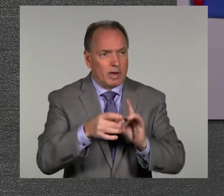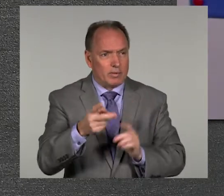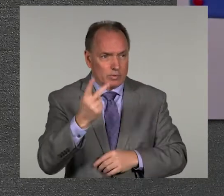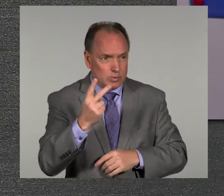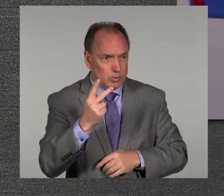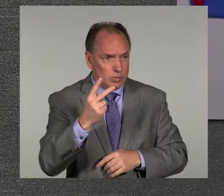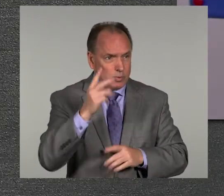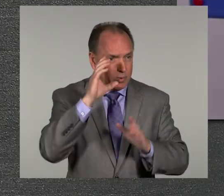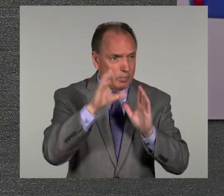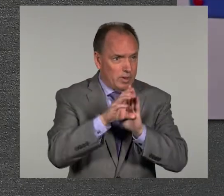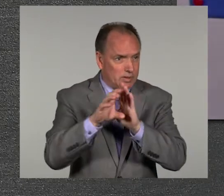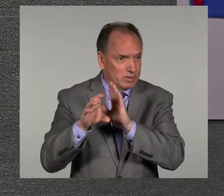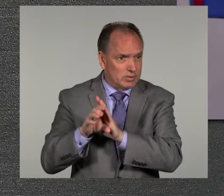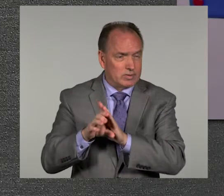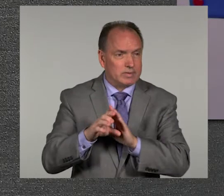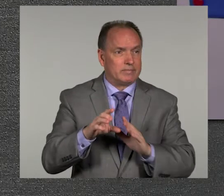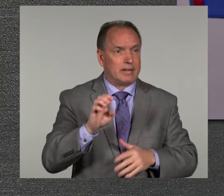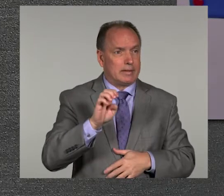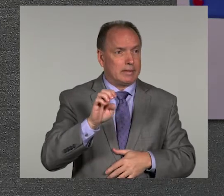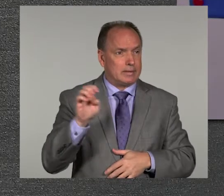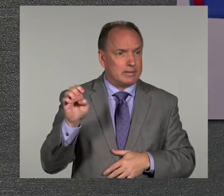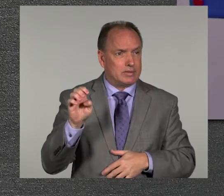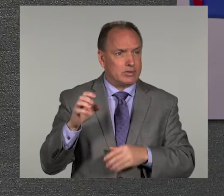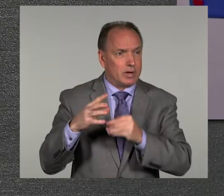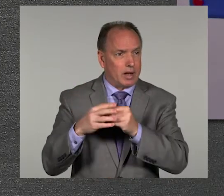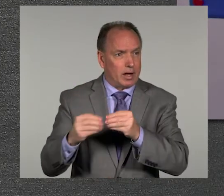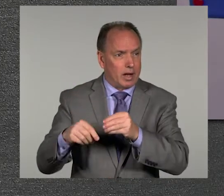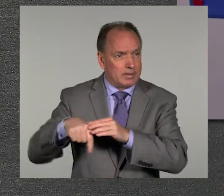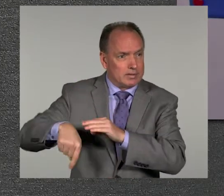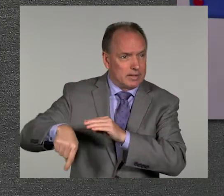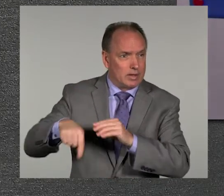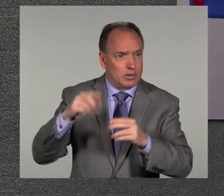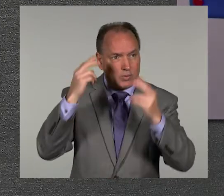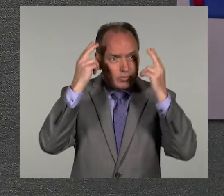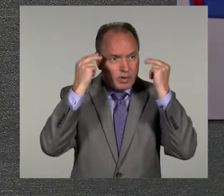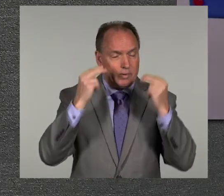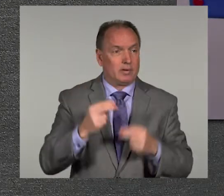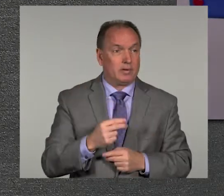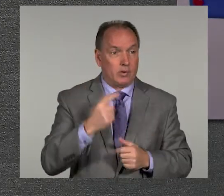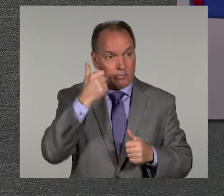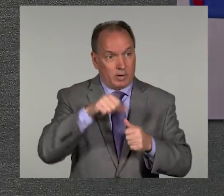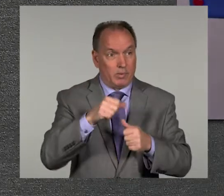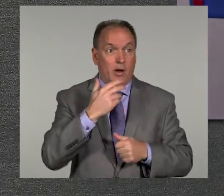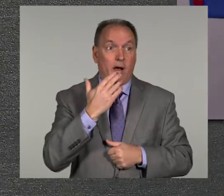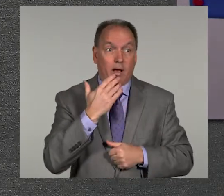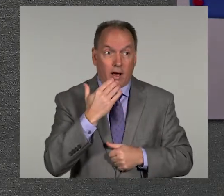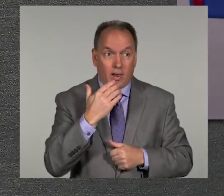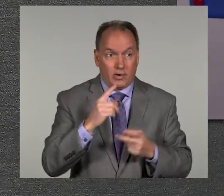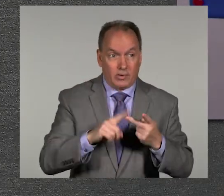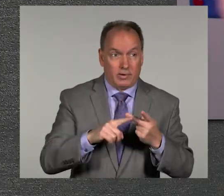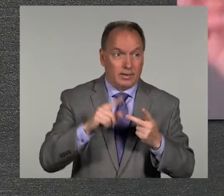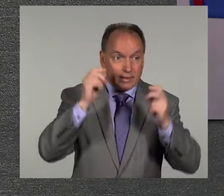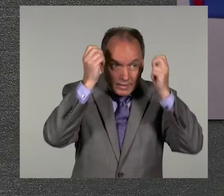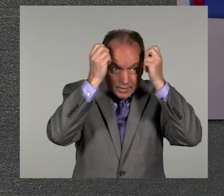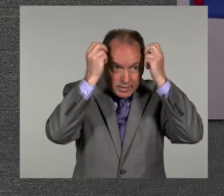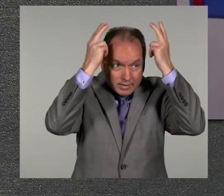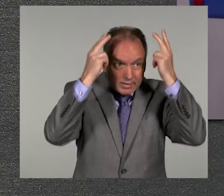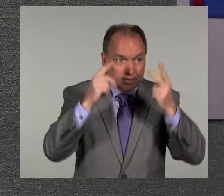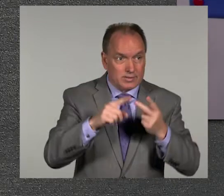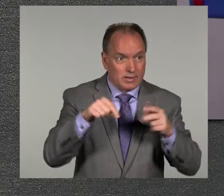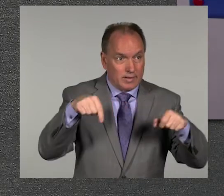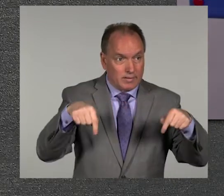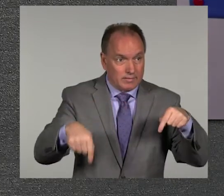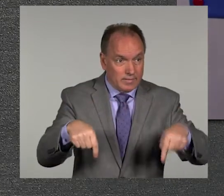those two pictures of the Eastern cottontail rabbit. So remember, characteristics can be the fur color, it can be the ear size, his